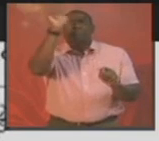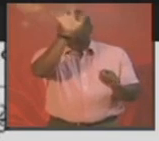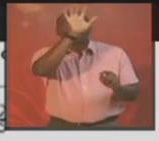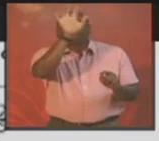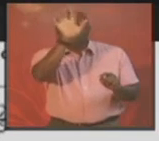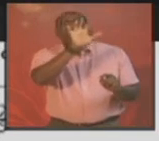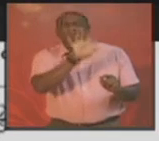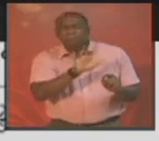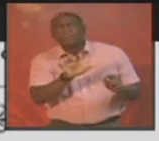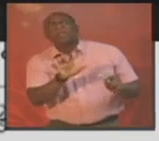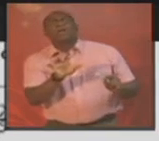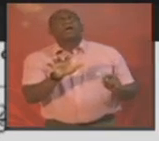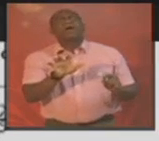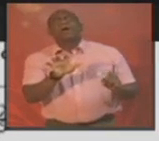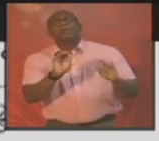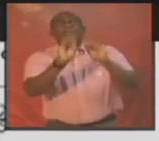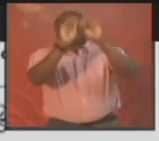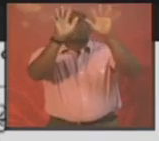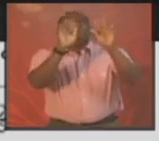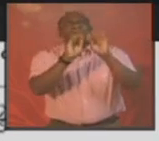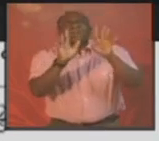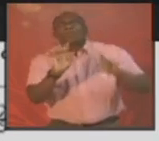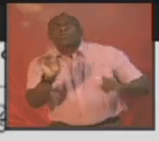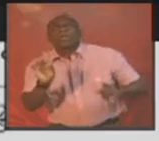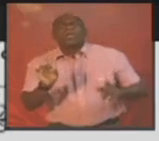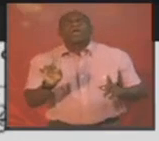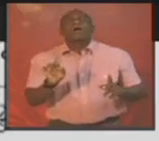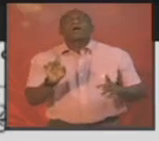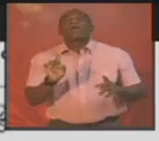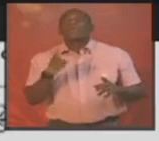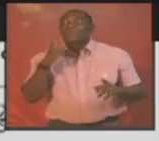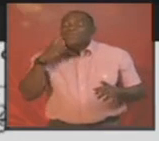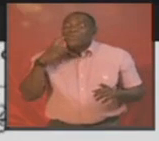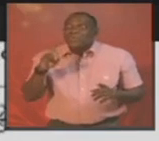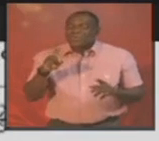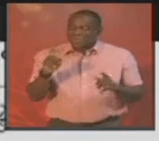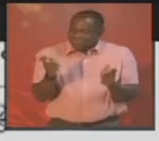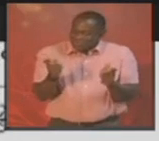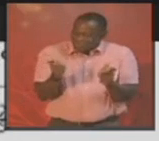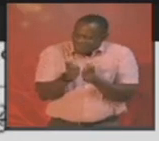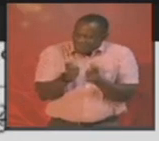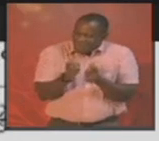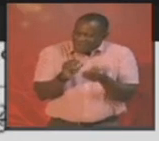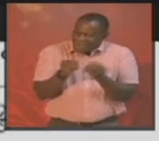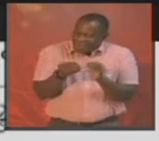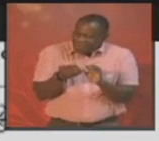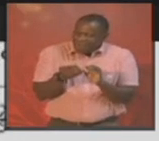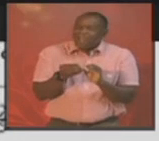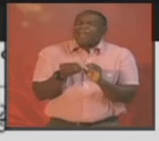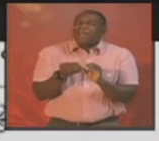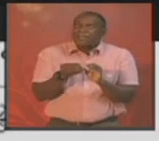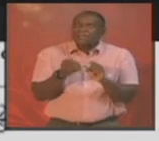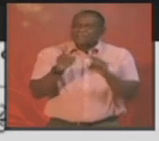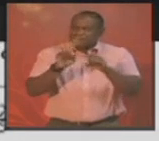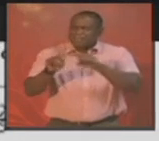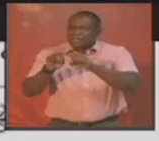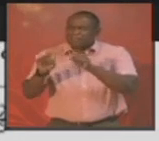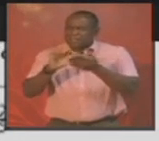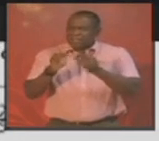smaller numbers in all of the communities. We are seeing that in the legend, those rectangles off to the right,